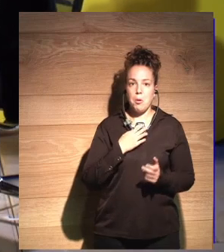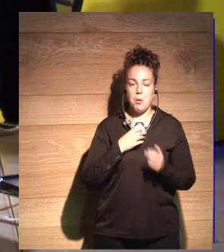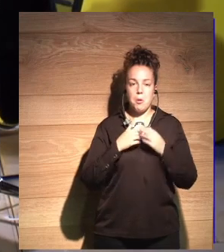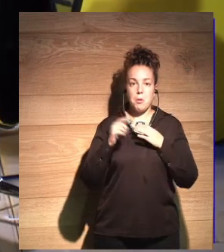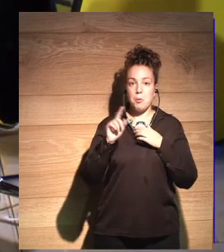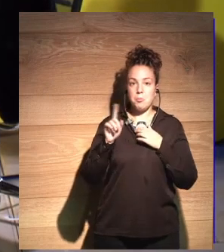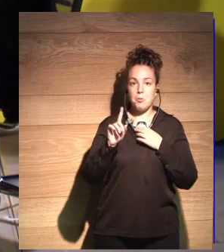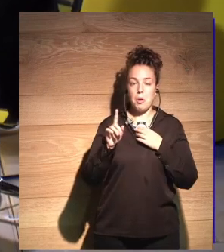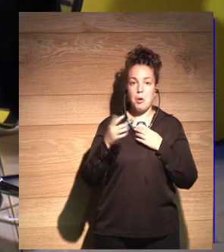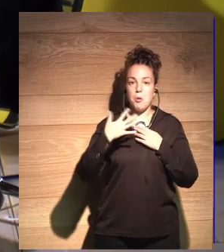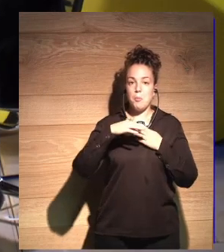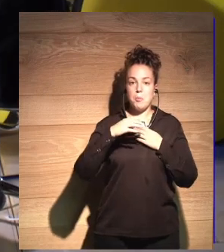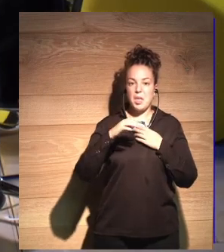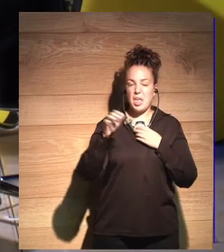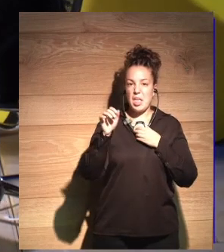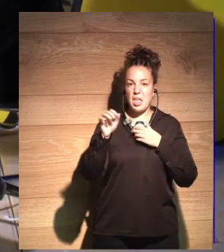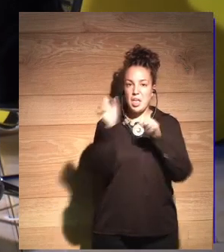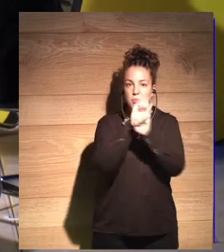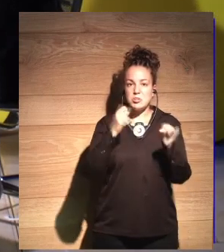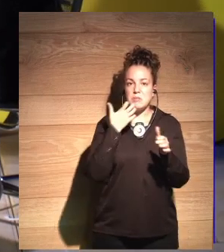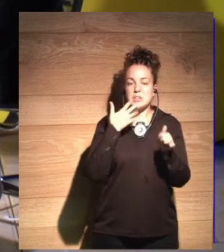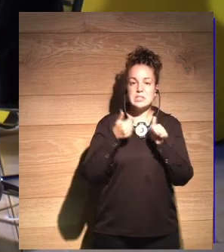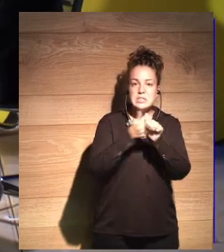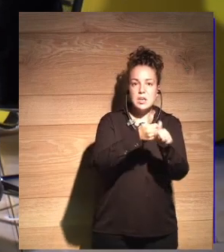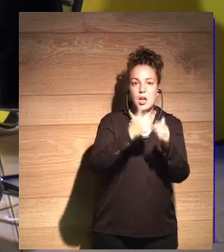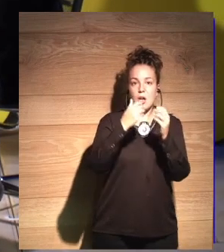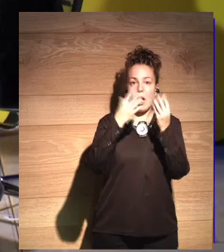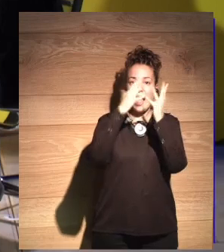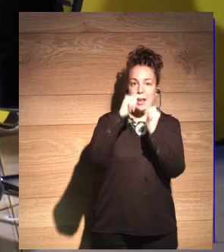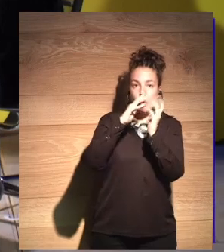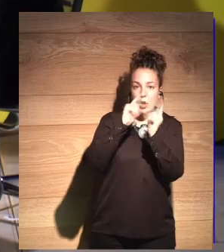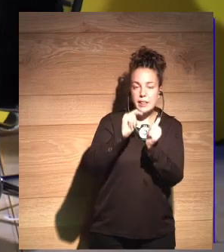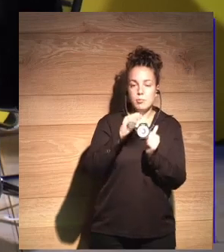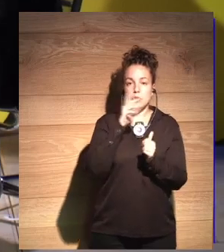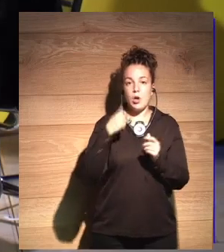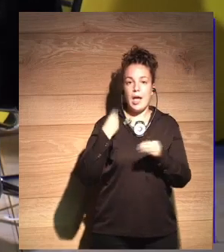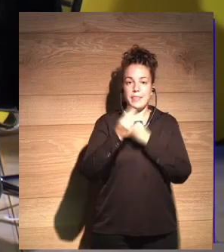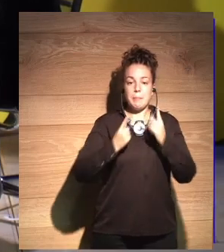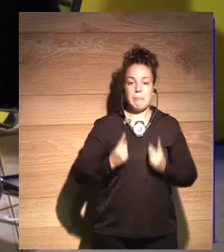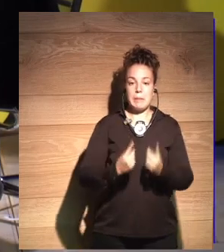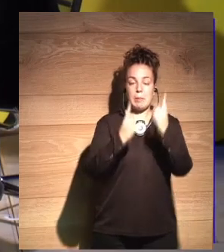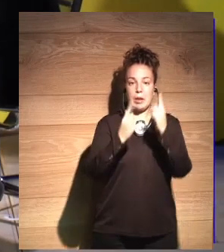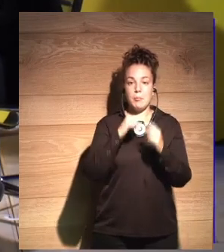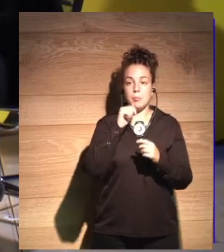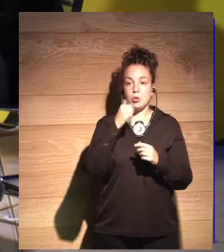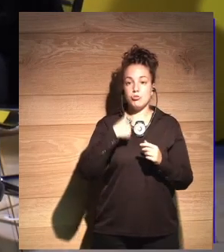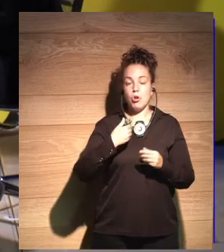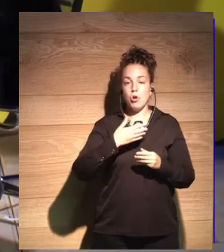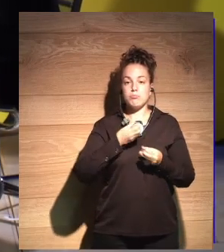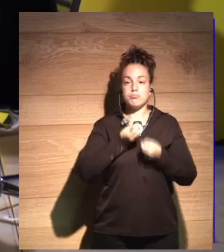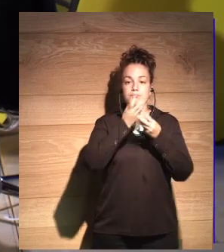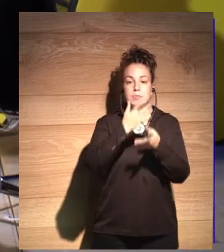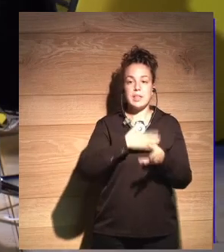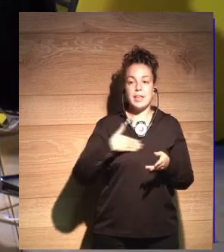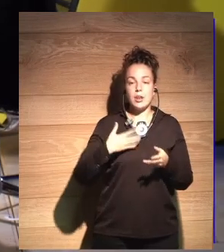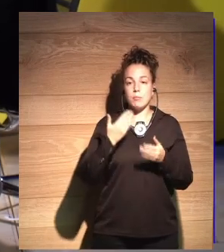It's the first time I did it, but what I was trying to get across is it's in with technologies, you fail